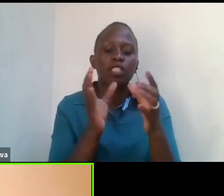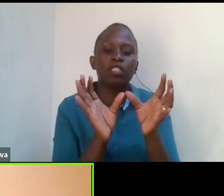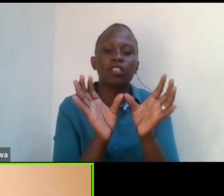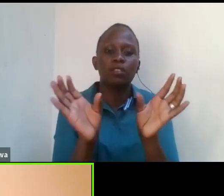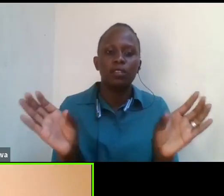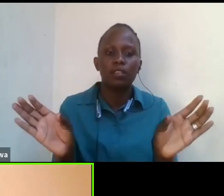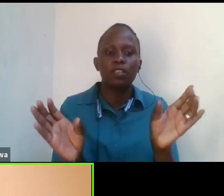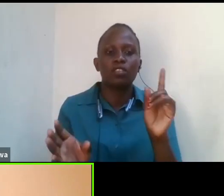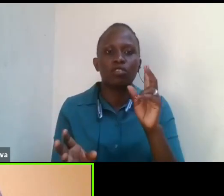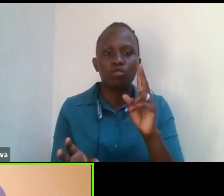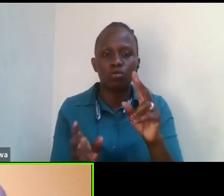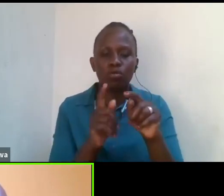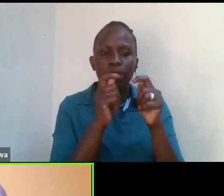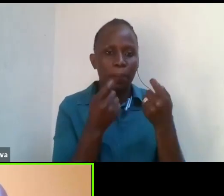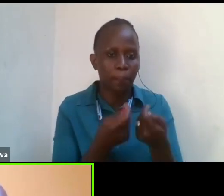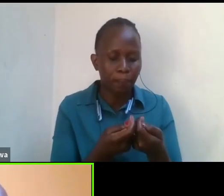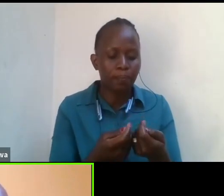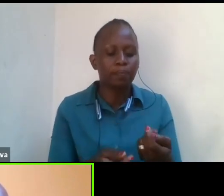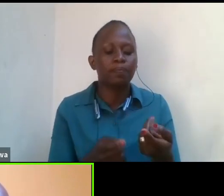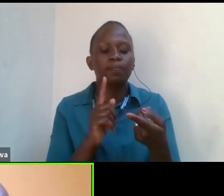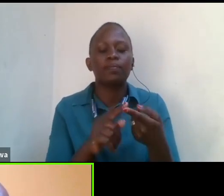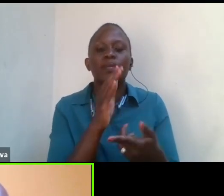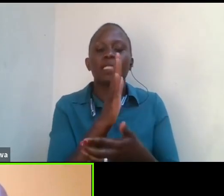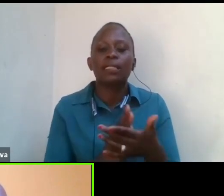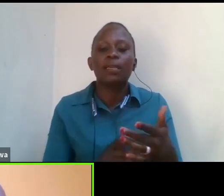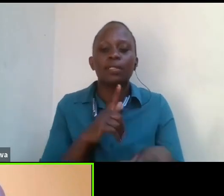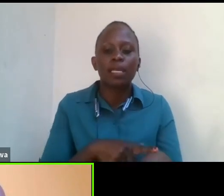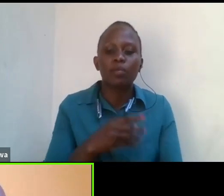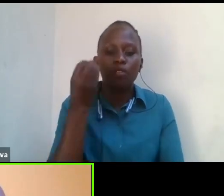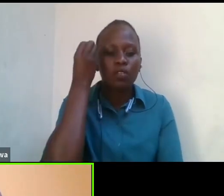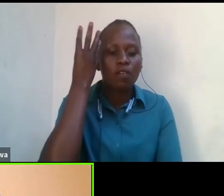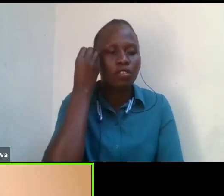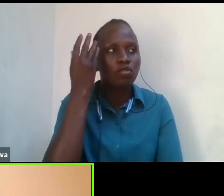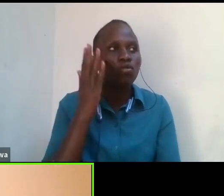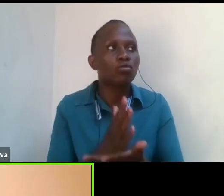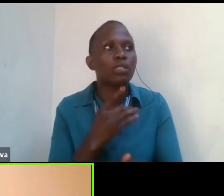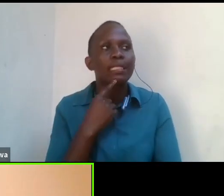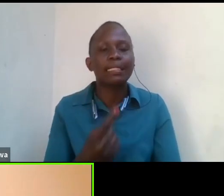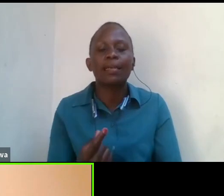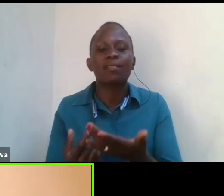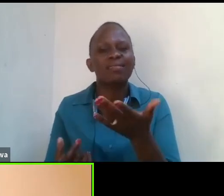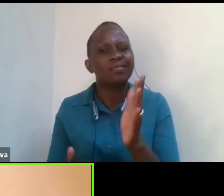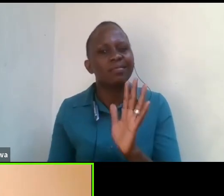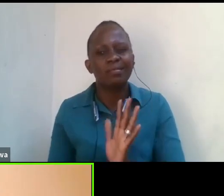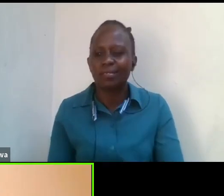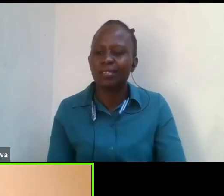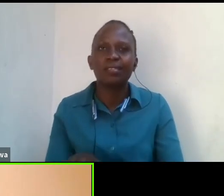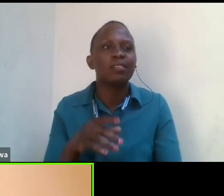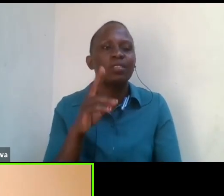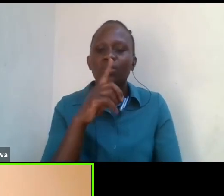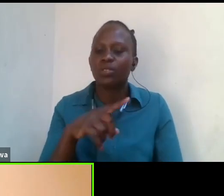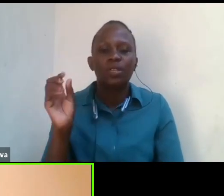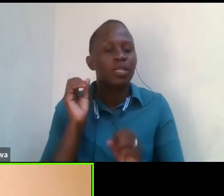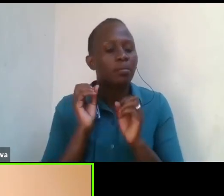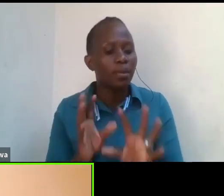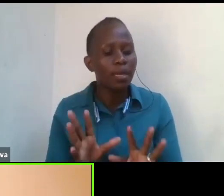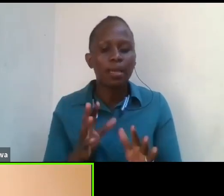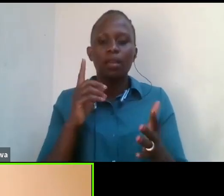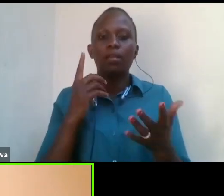the two terms. At times, people in the innovation space have used them synonymously, but that is not correct. So what is